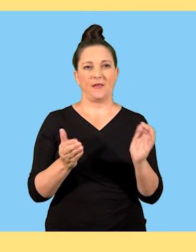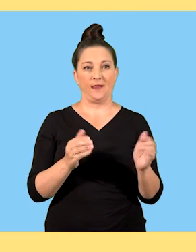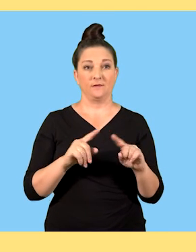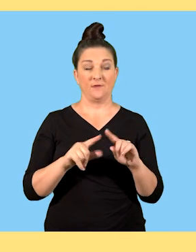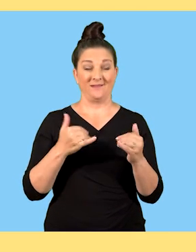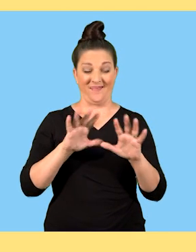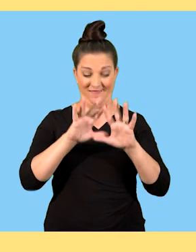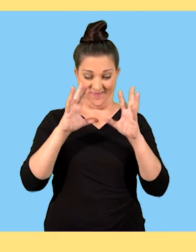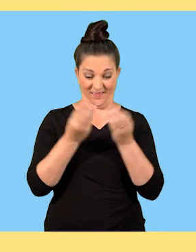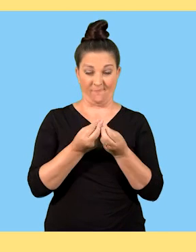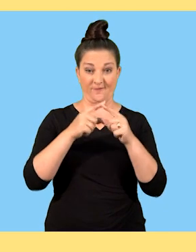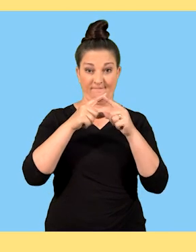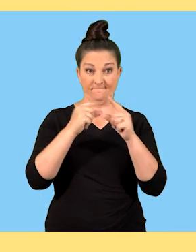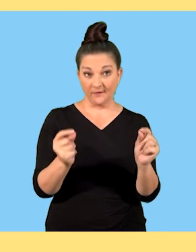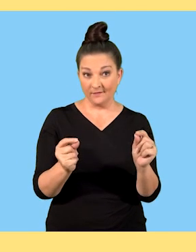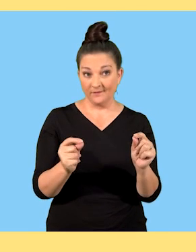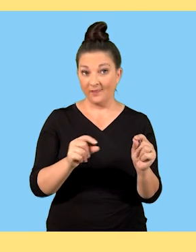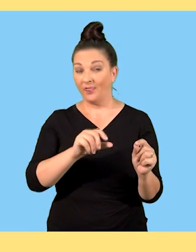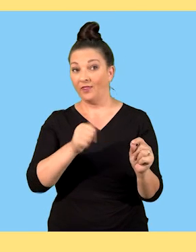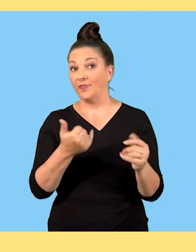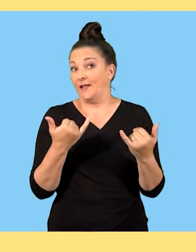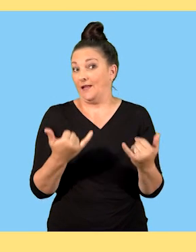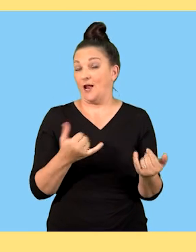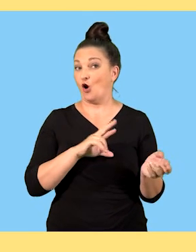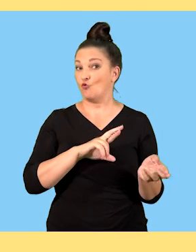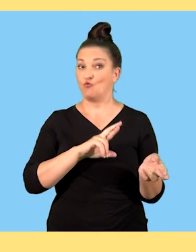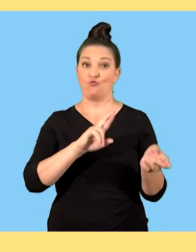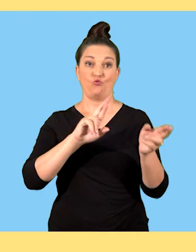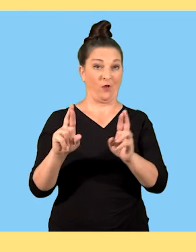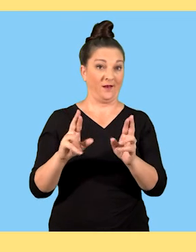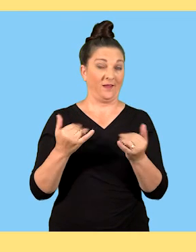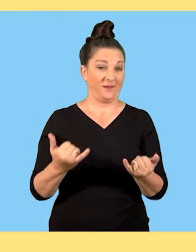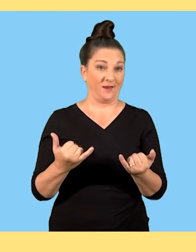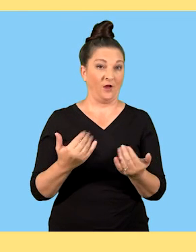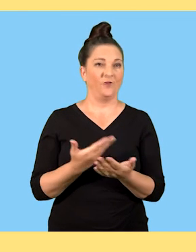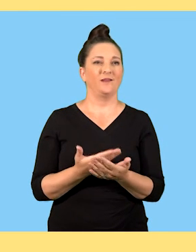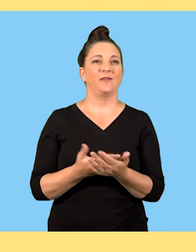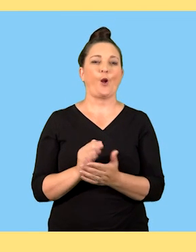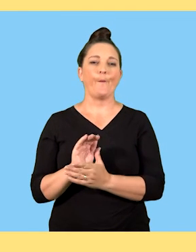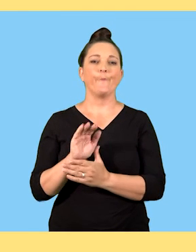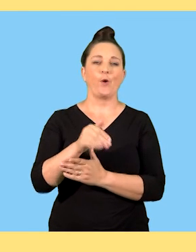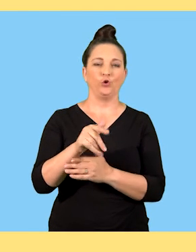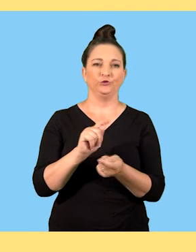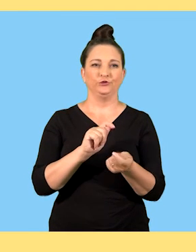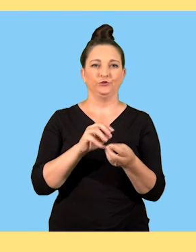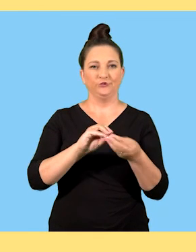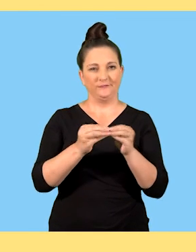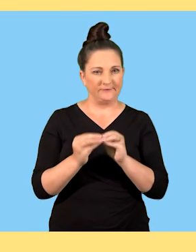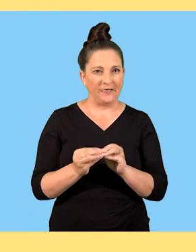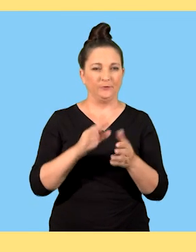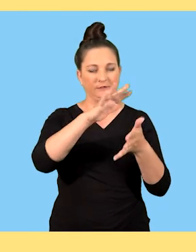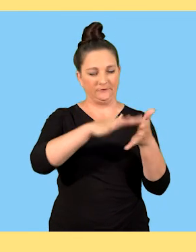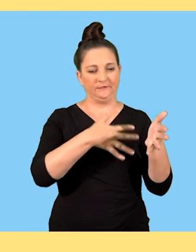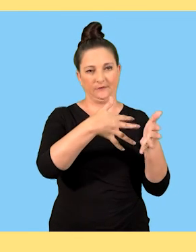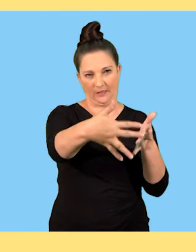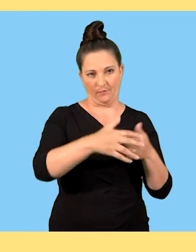are done, then we are ready now to post to the post-adjustment trial balance. So you can see